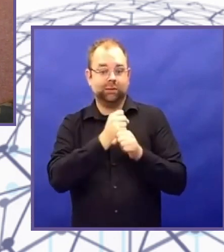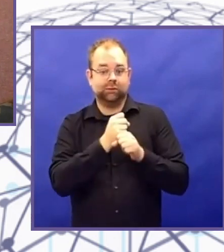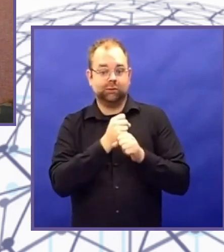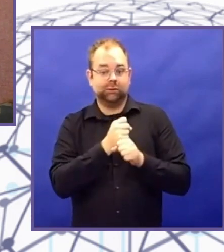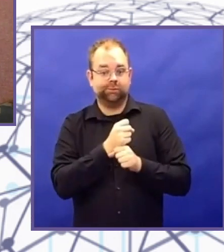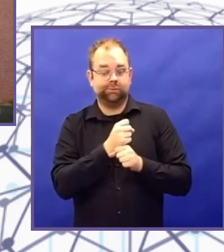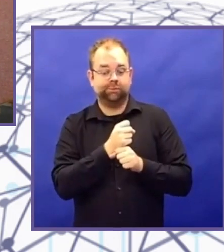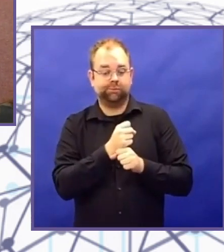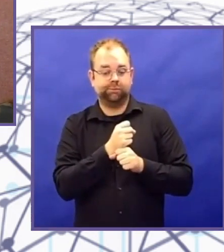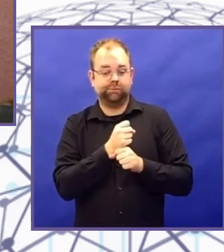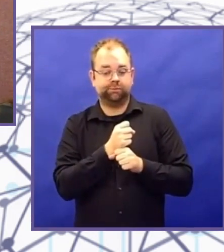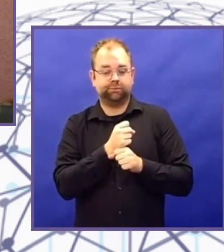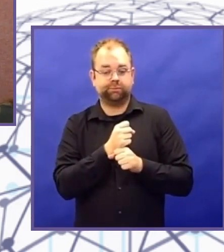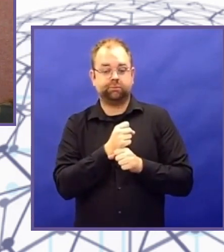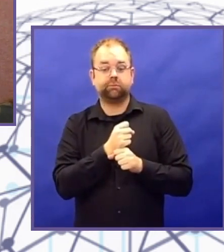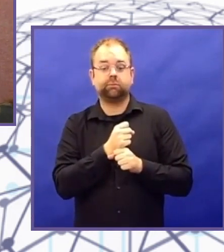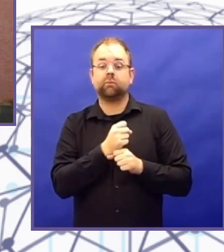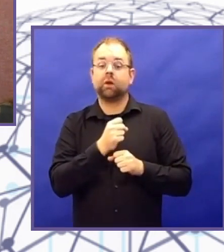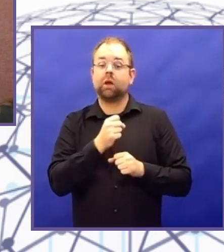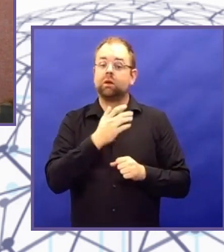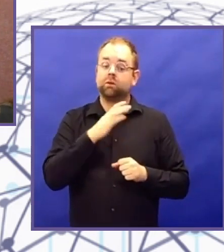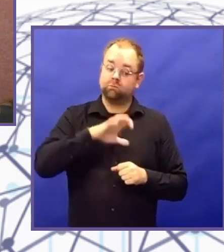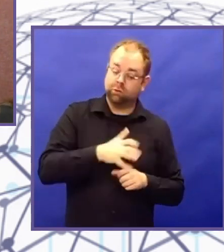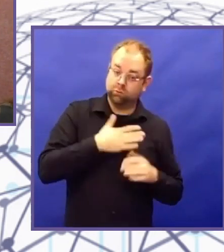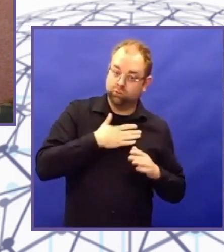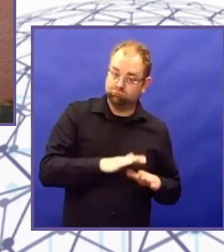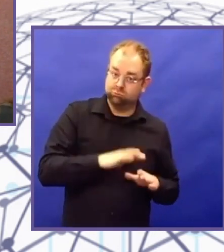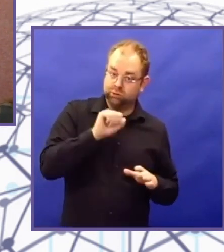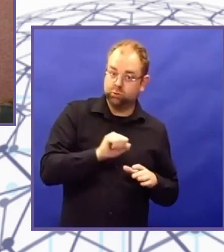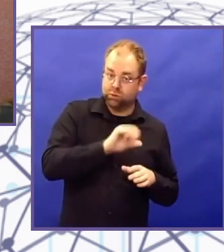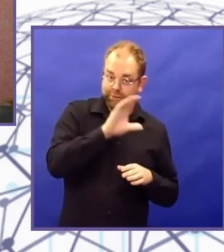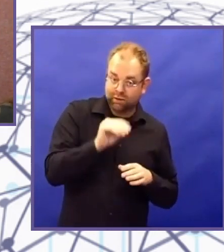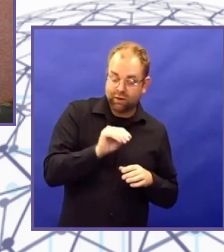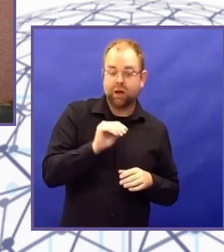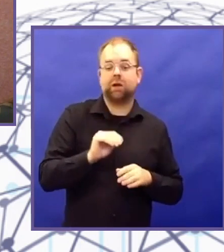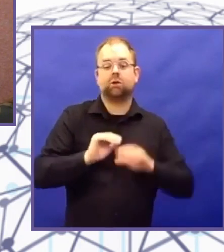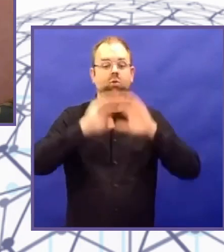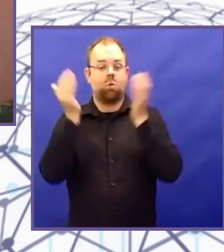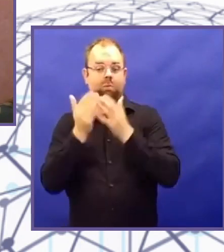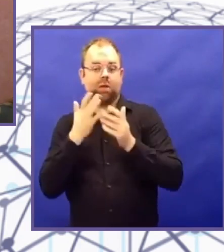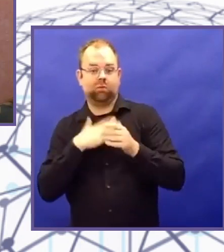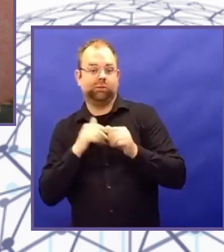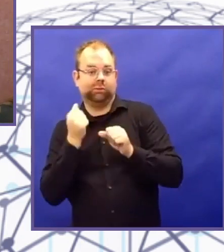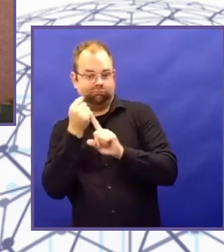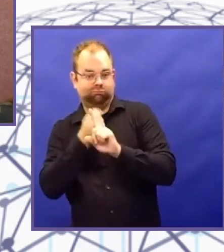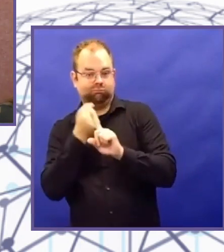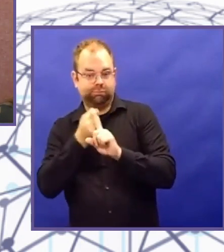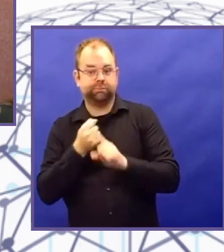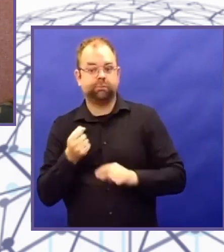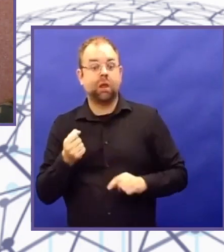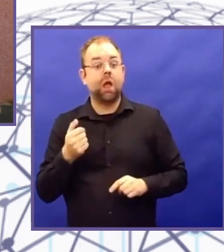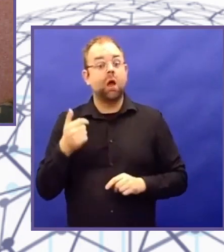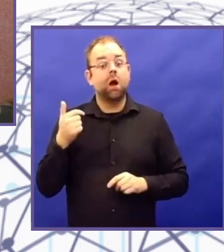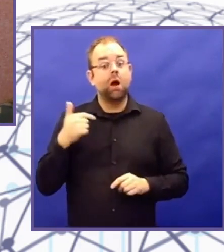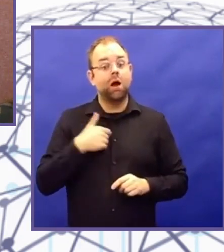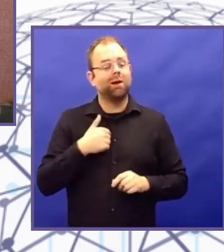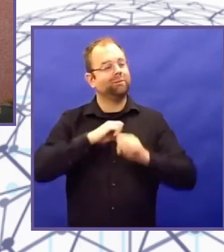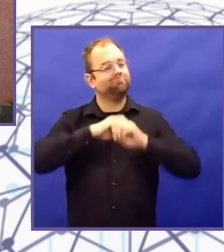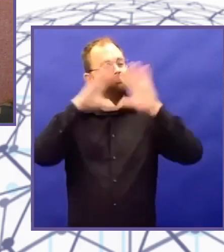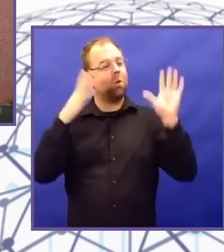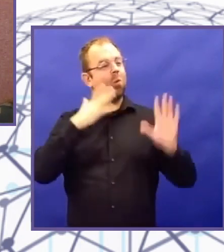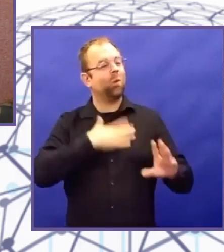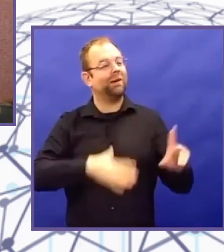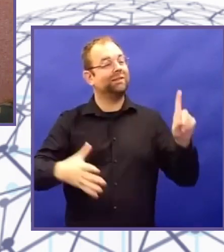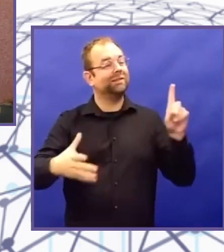lot, but there's so much more to be done, and we've heard many people say that today. And I'm reflecting